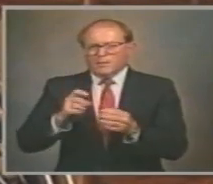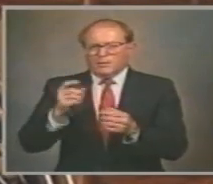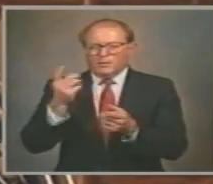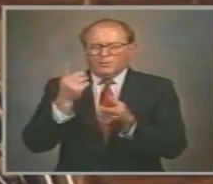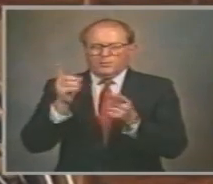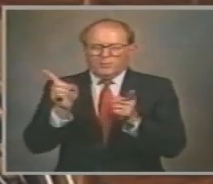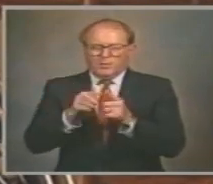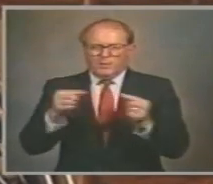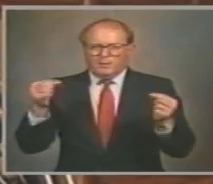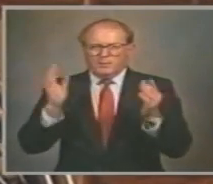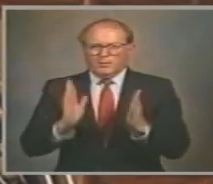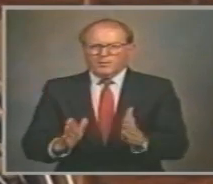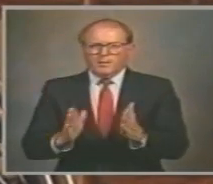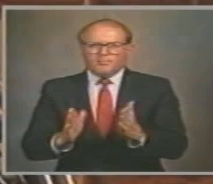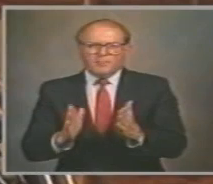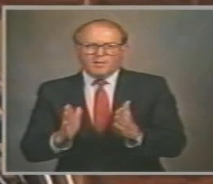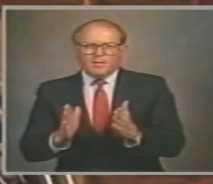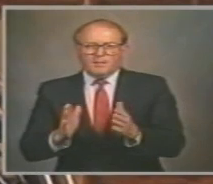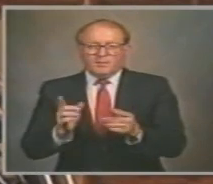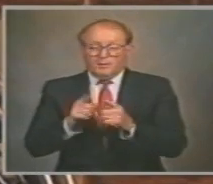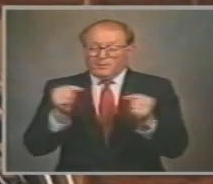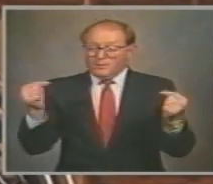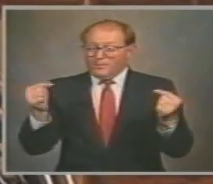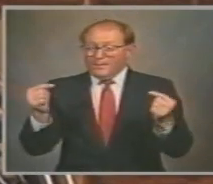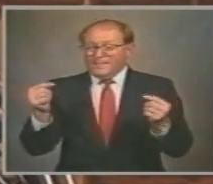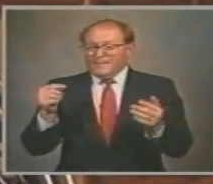I'm firmly convinced that